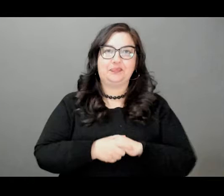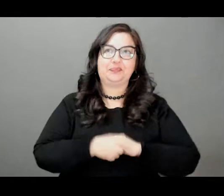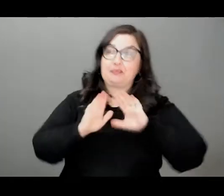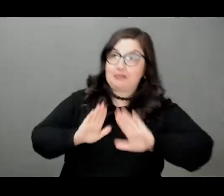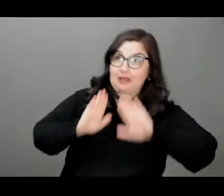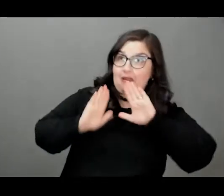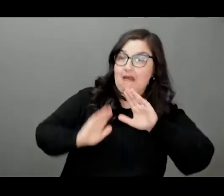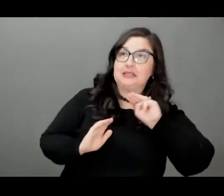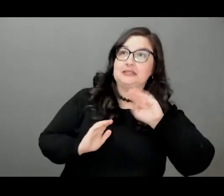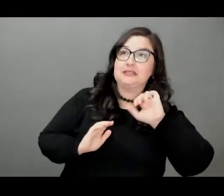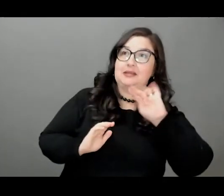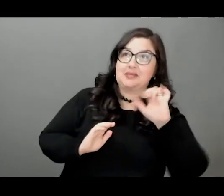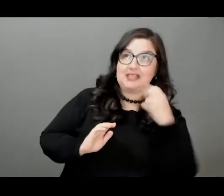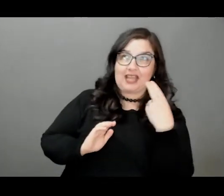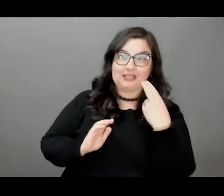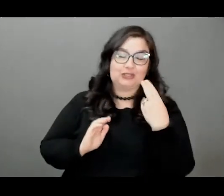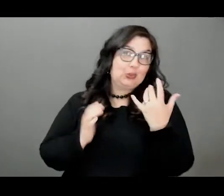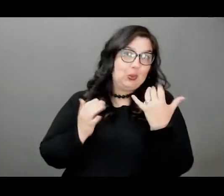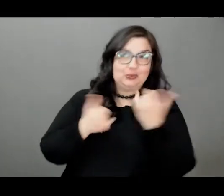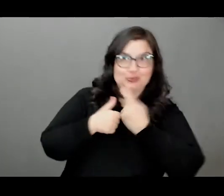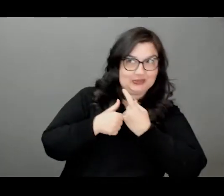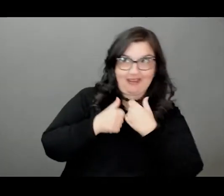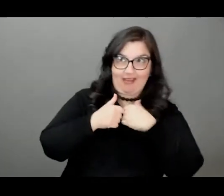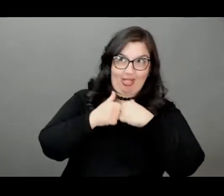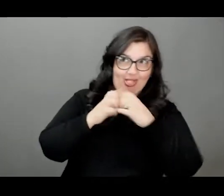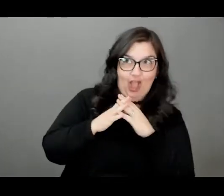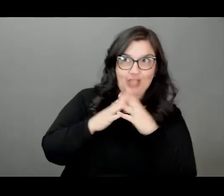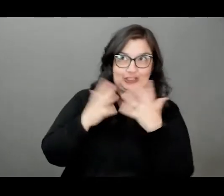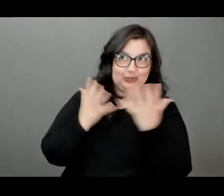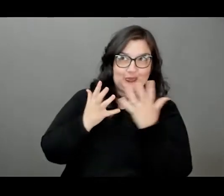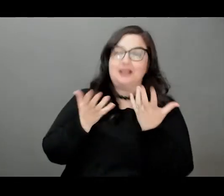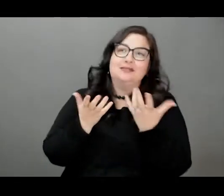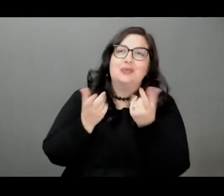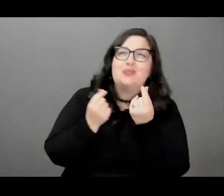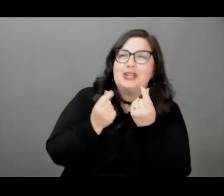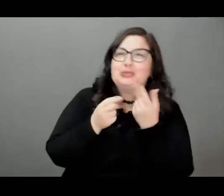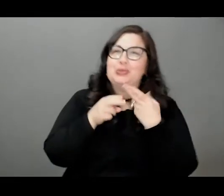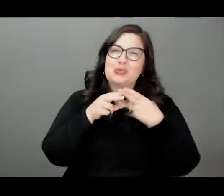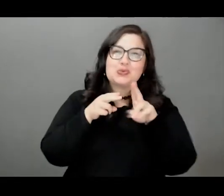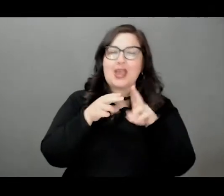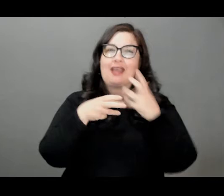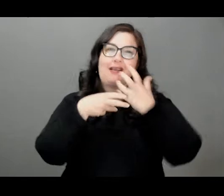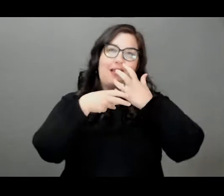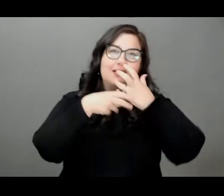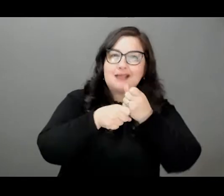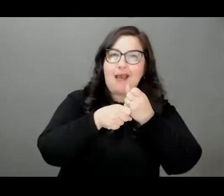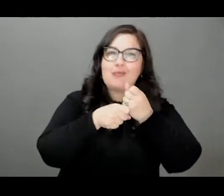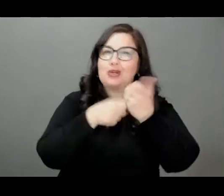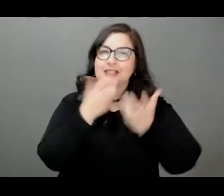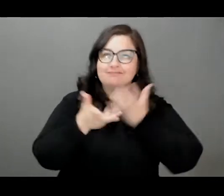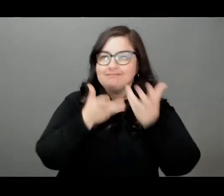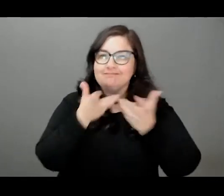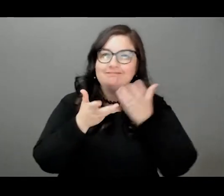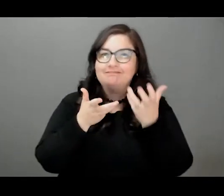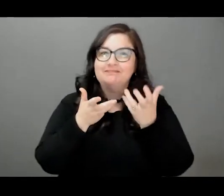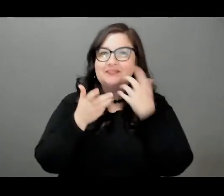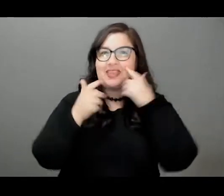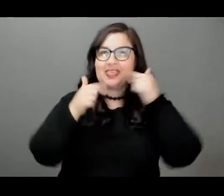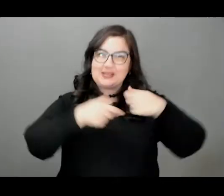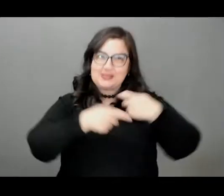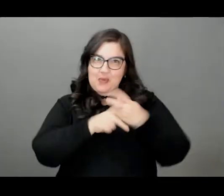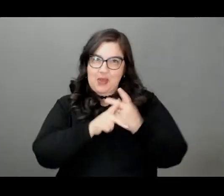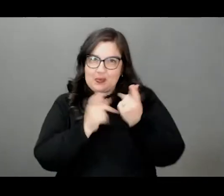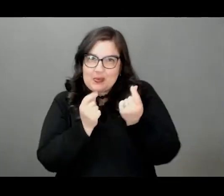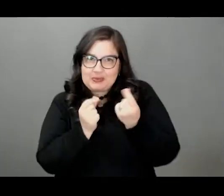launched today. Awesome, Manish. So what did we launch today and what does it